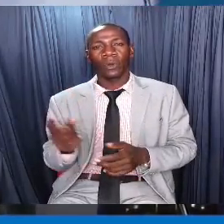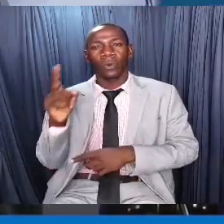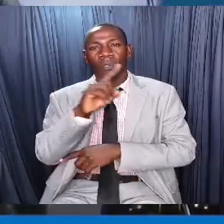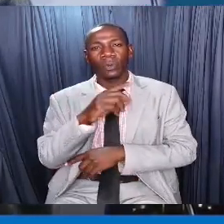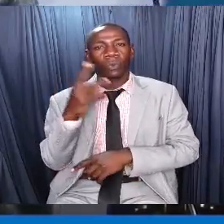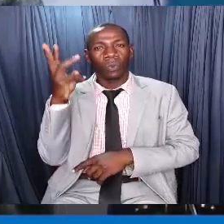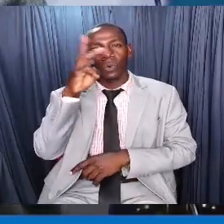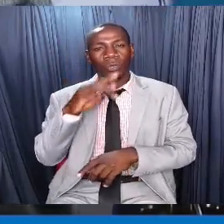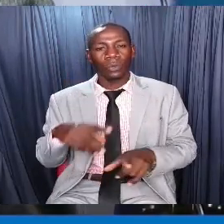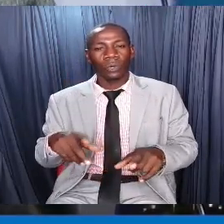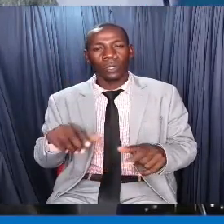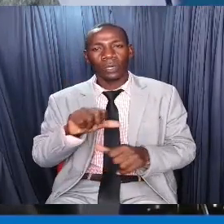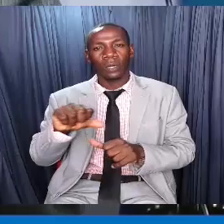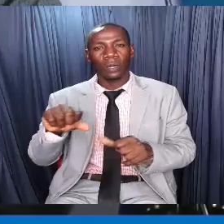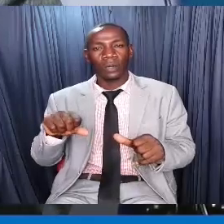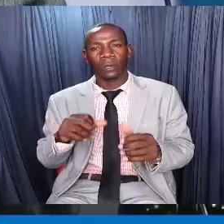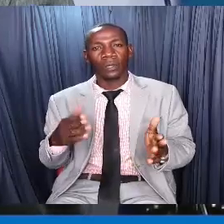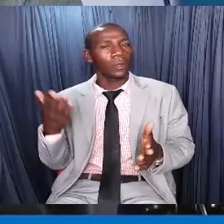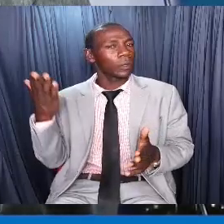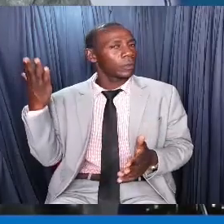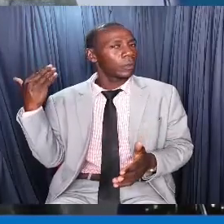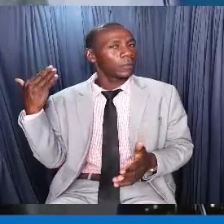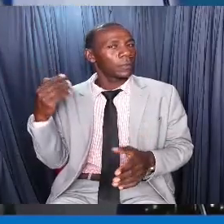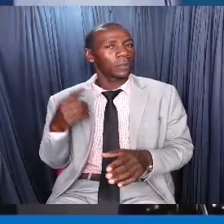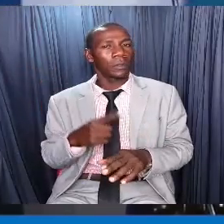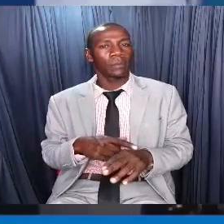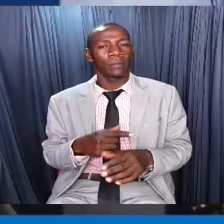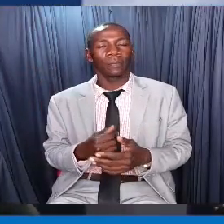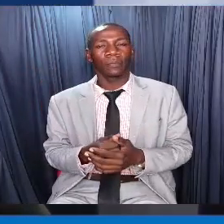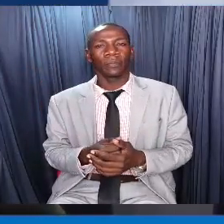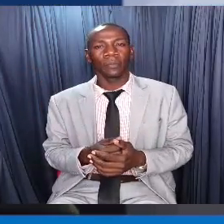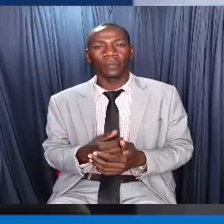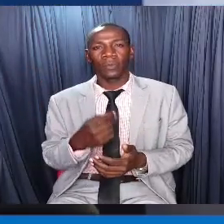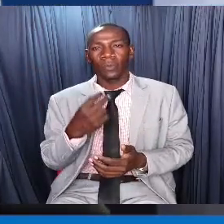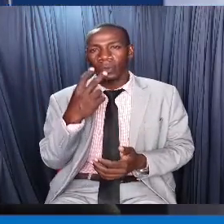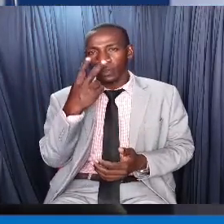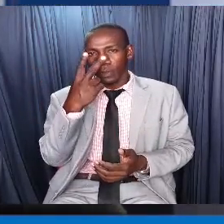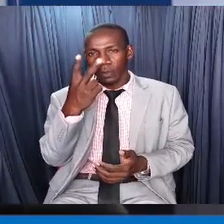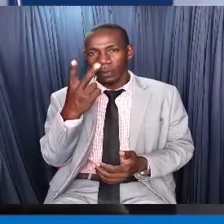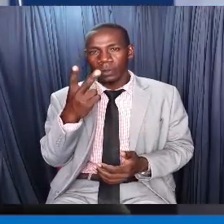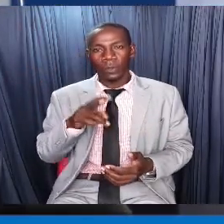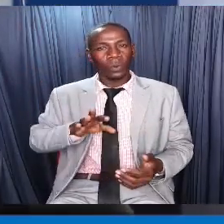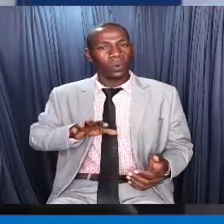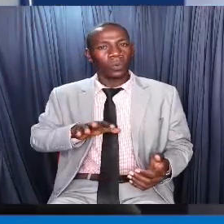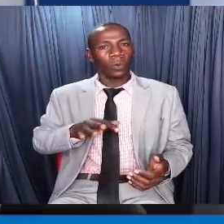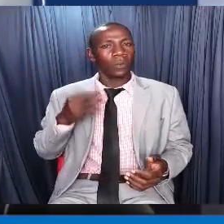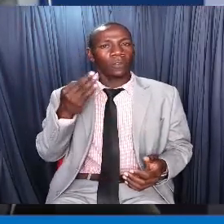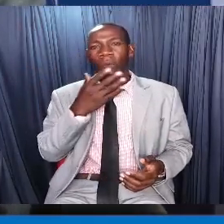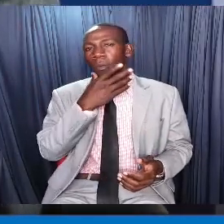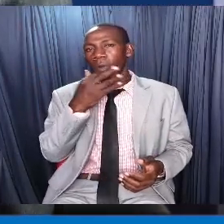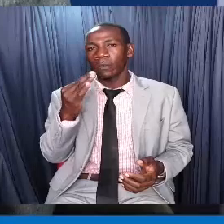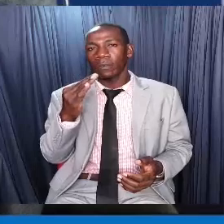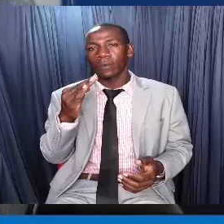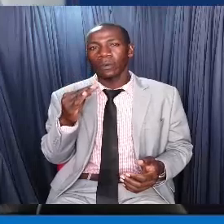huko. One day he was walking around here. Kitambo kidogo. In the past. Akaona mama wa mtumishi kule. He saw the mother to the